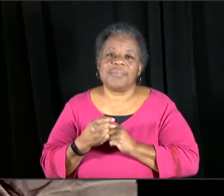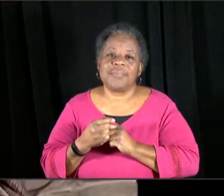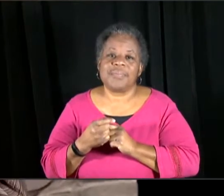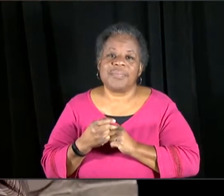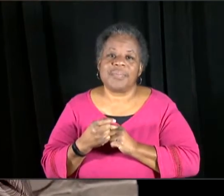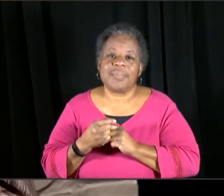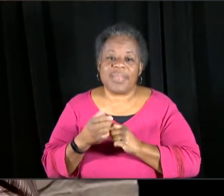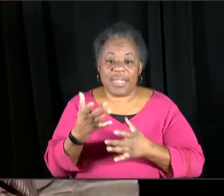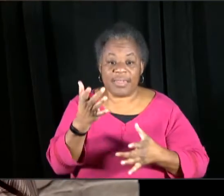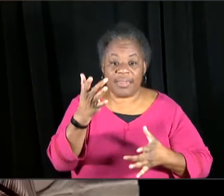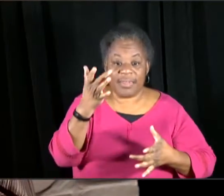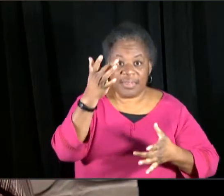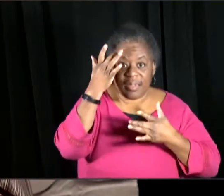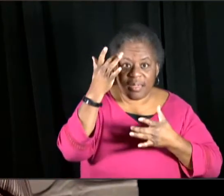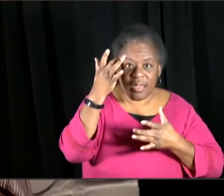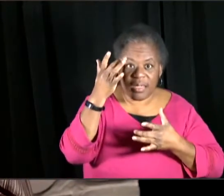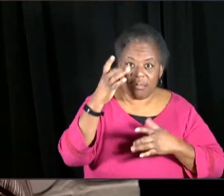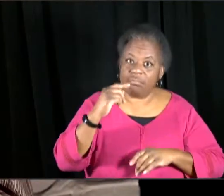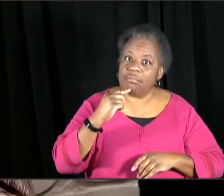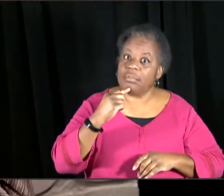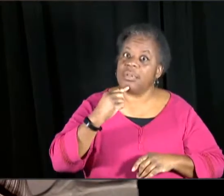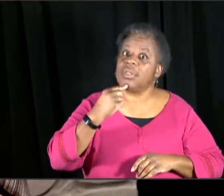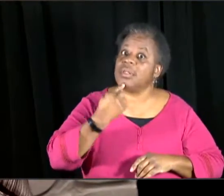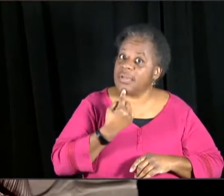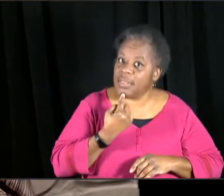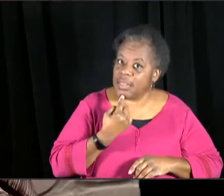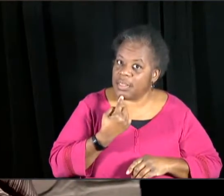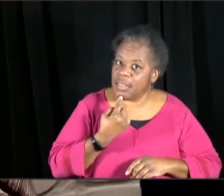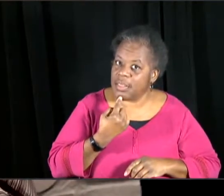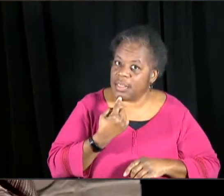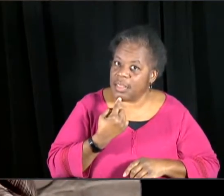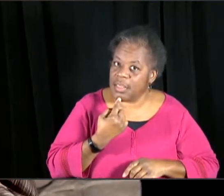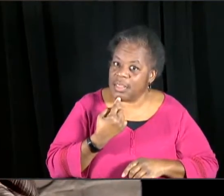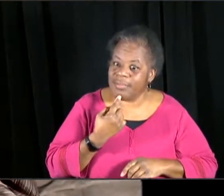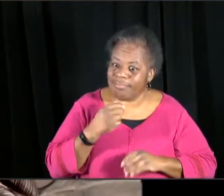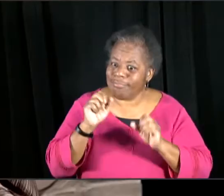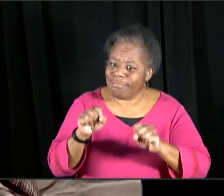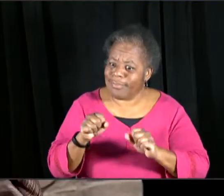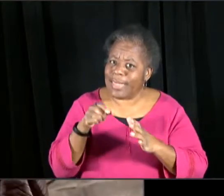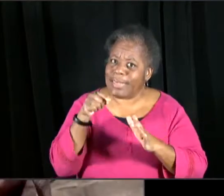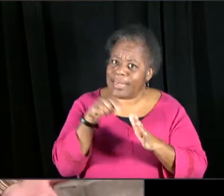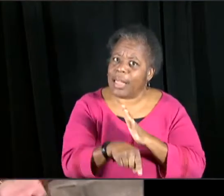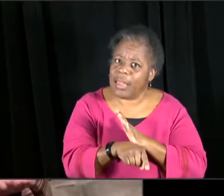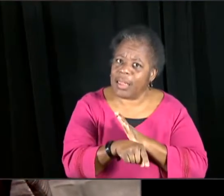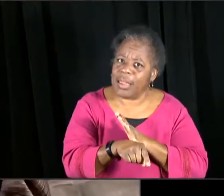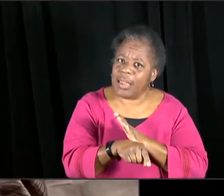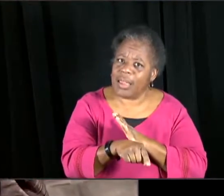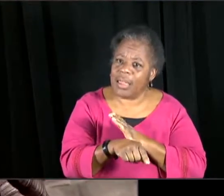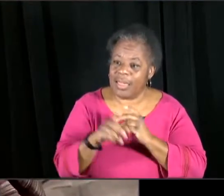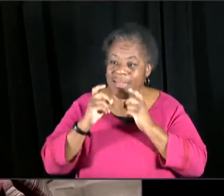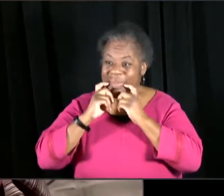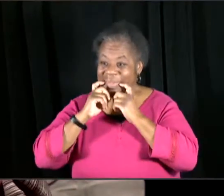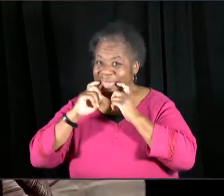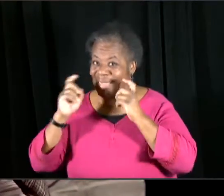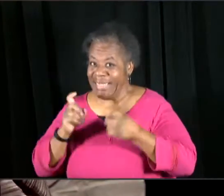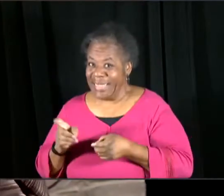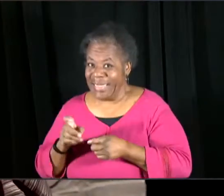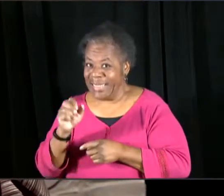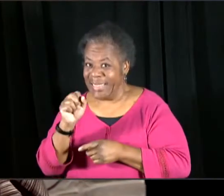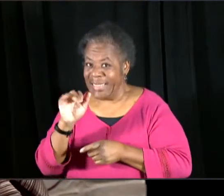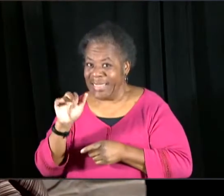And sickness is serious. Untreated, it can kill you. And sin is